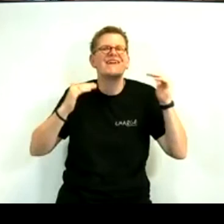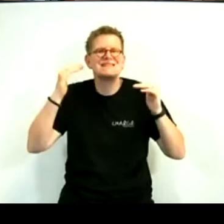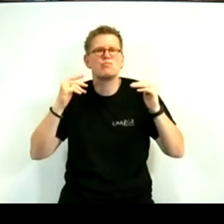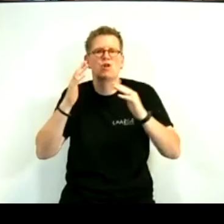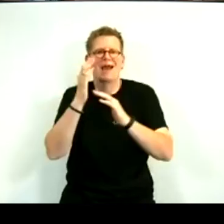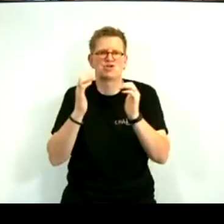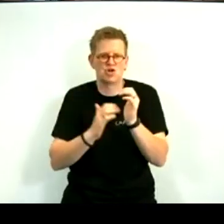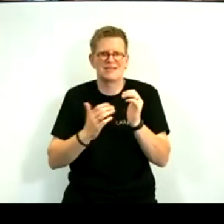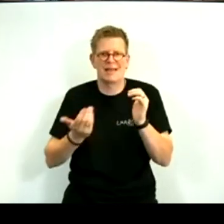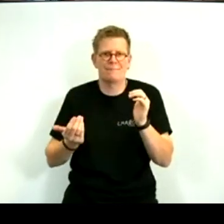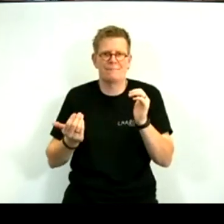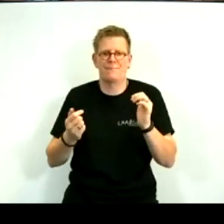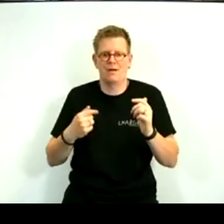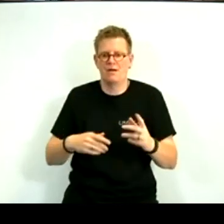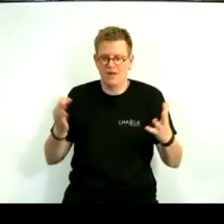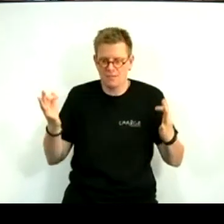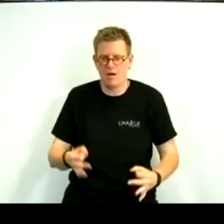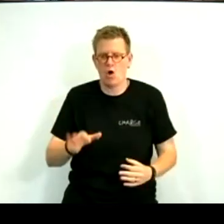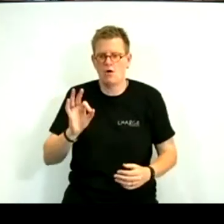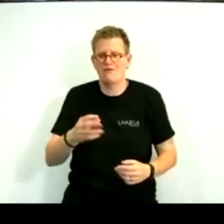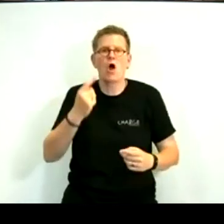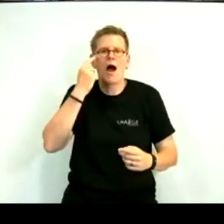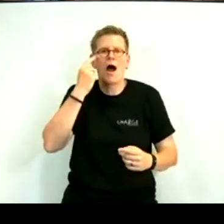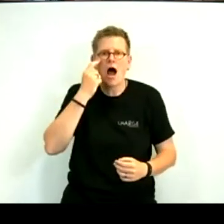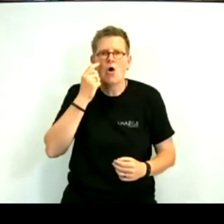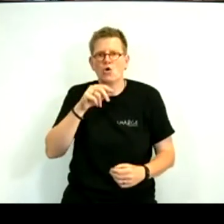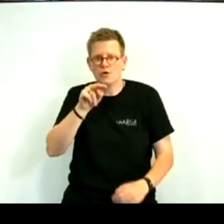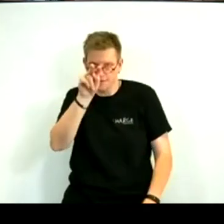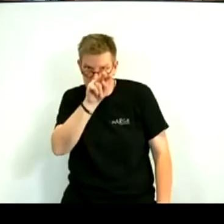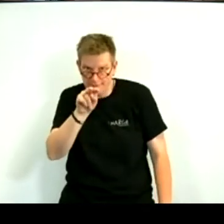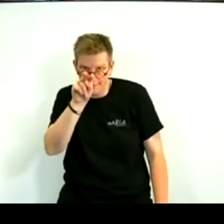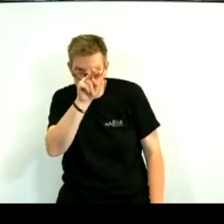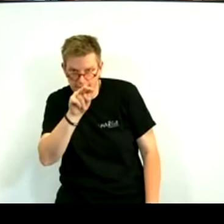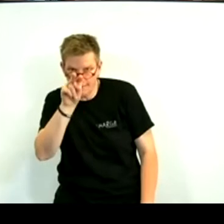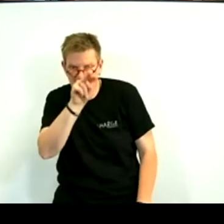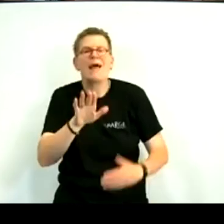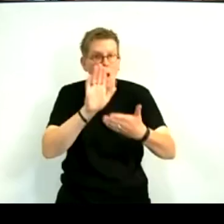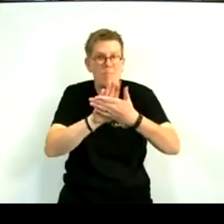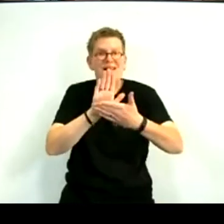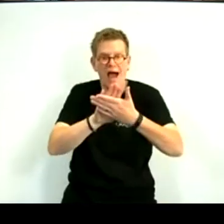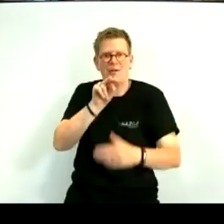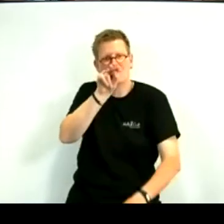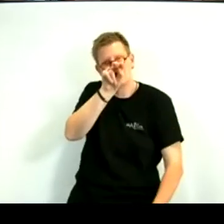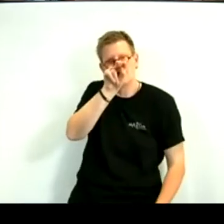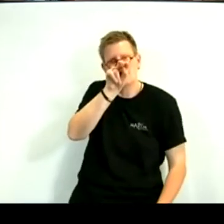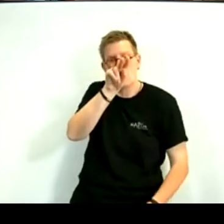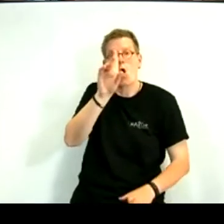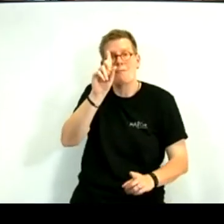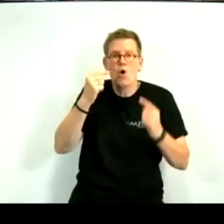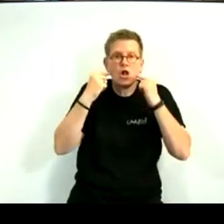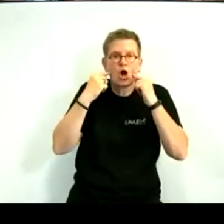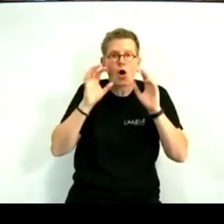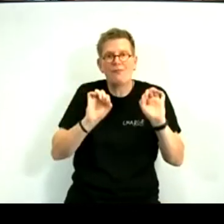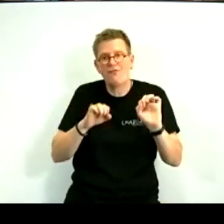on the target, and it works very well. If you have charge syndrome and your vestibular system